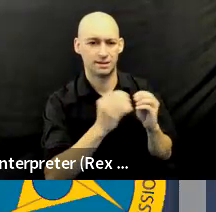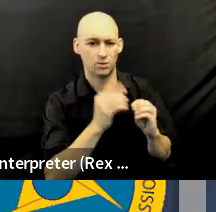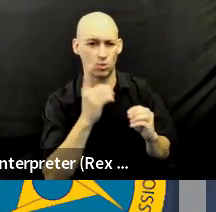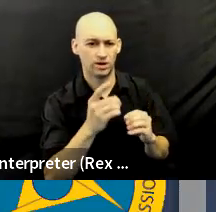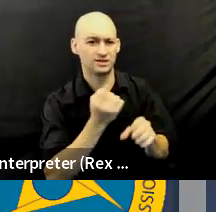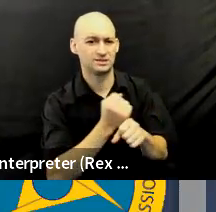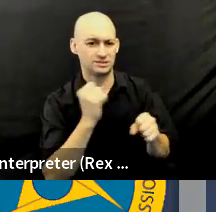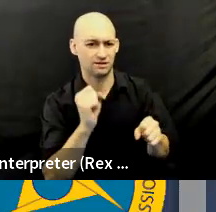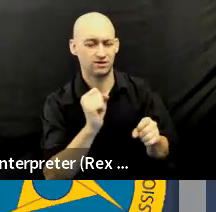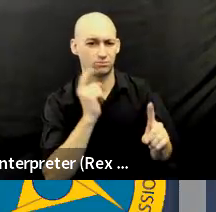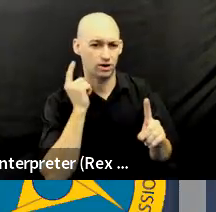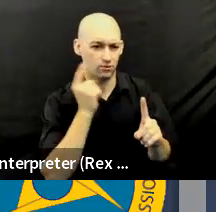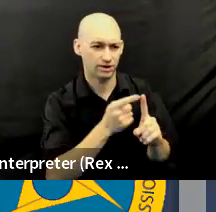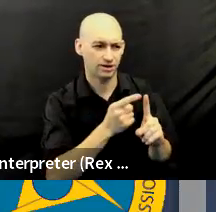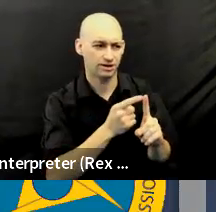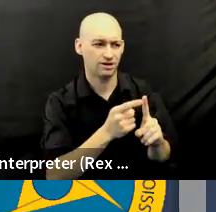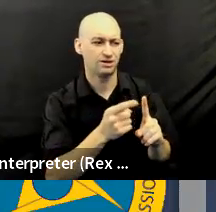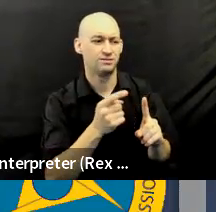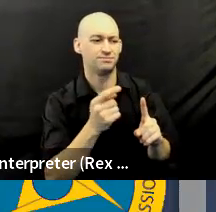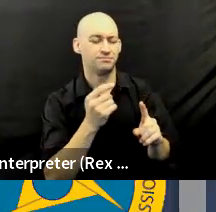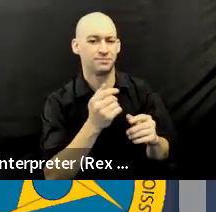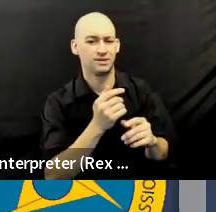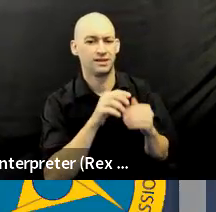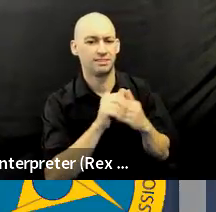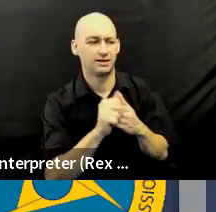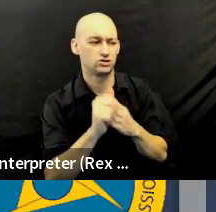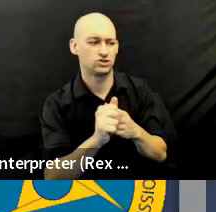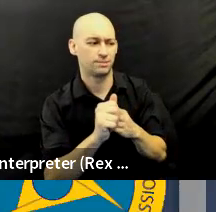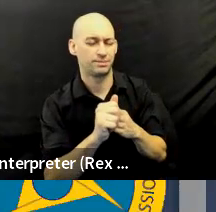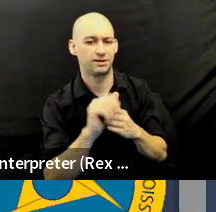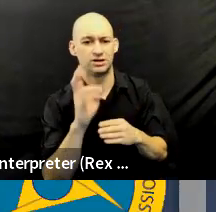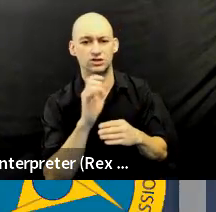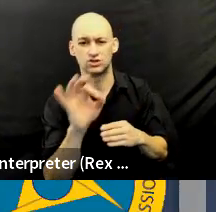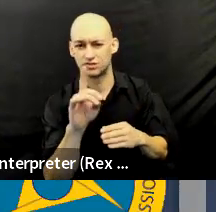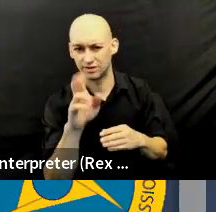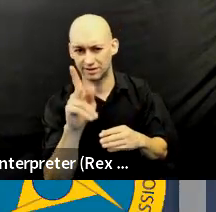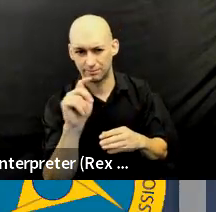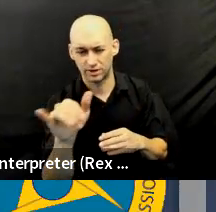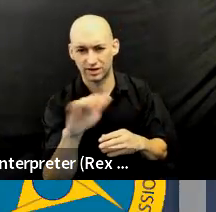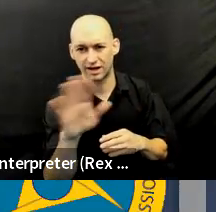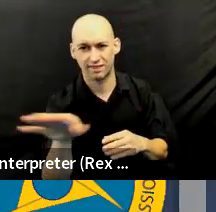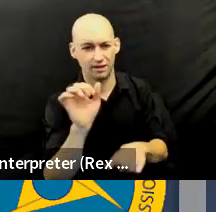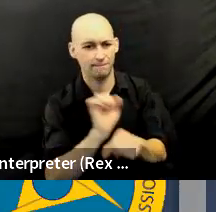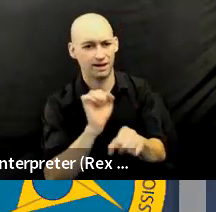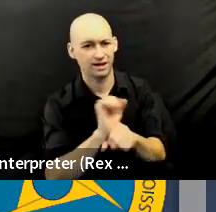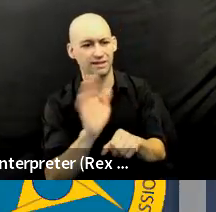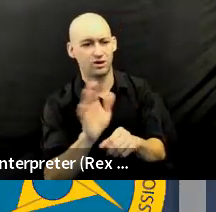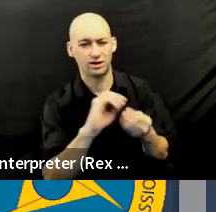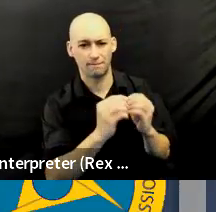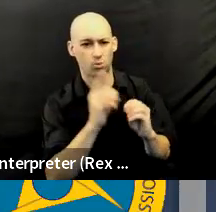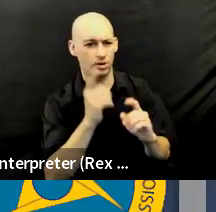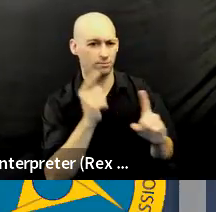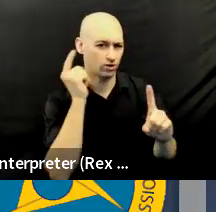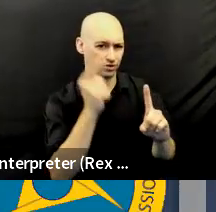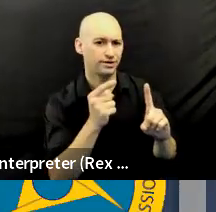priority. I know our leadership, the chief deputy and the director, I know they're making it their top priority as well.